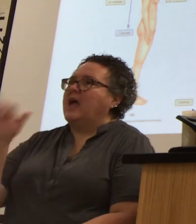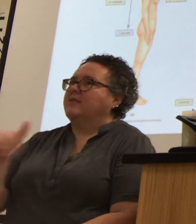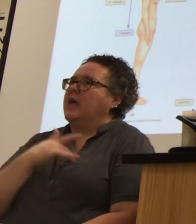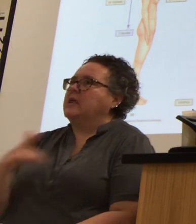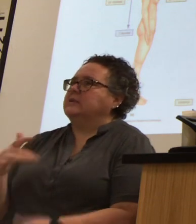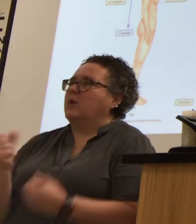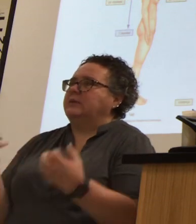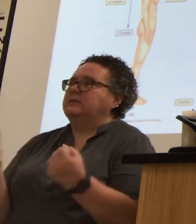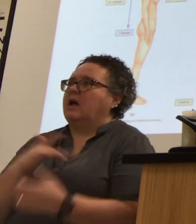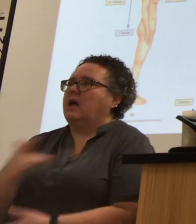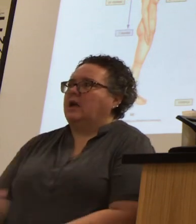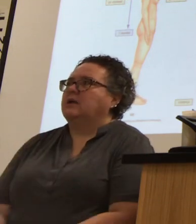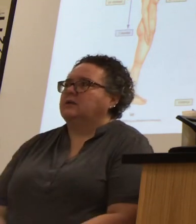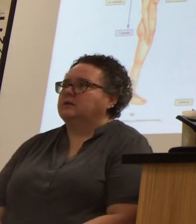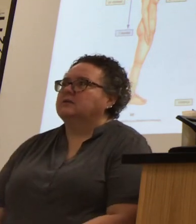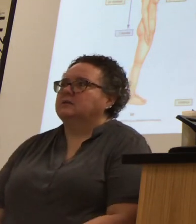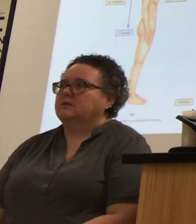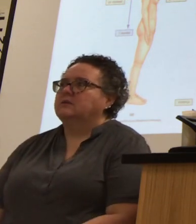or dorsal.